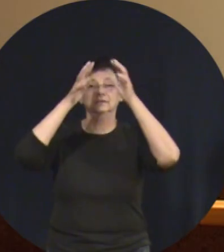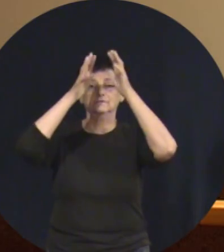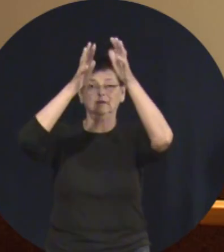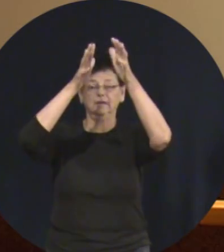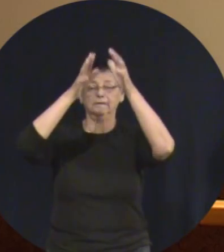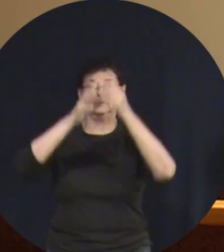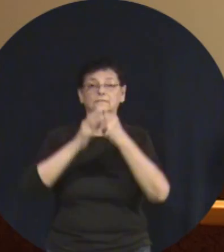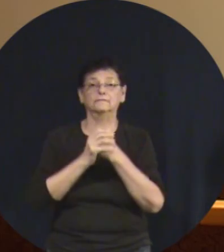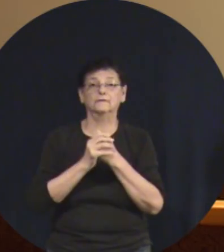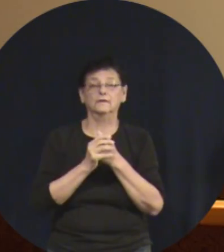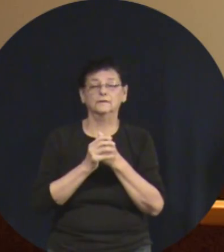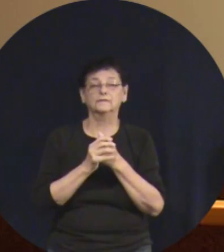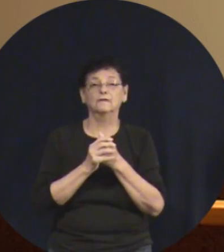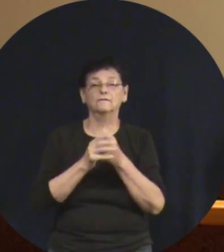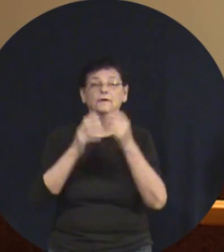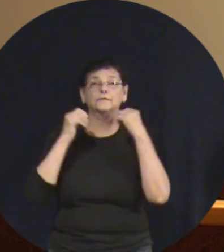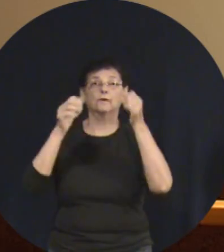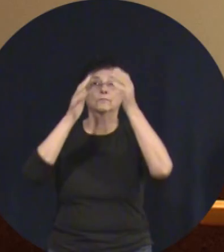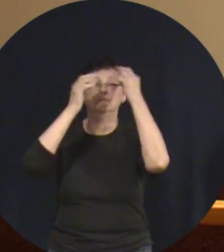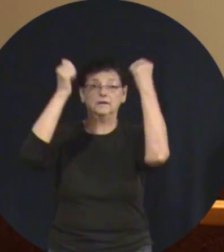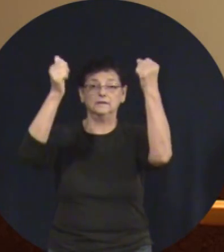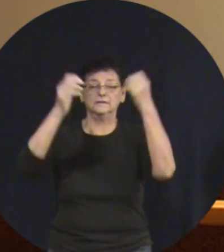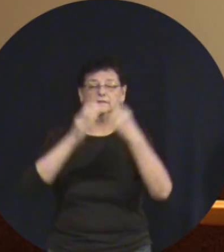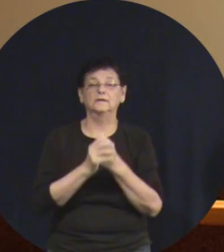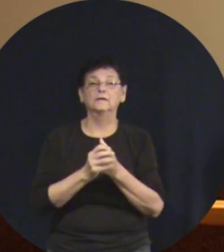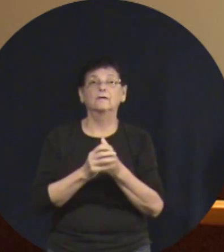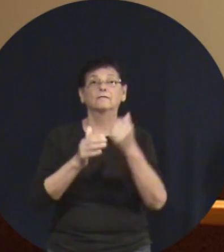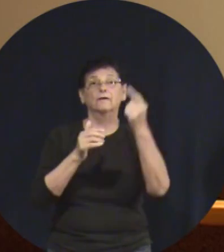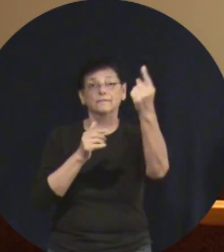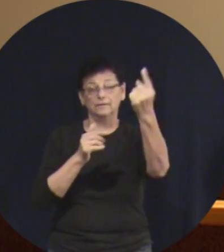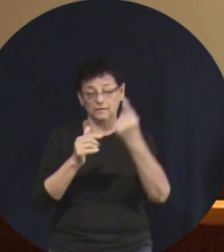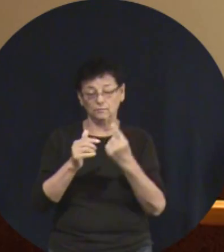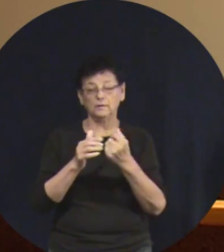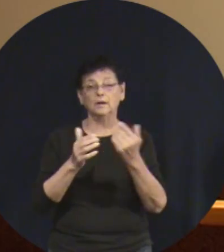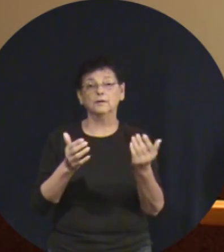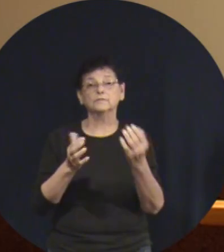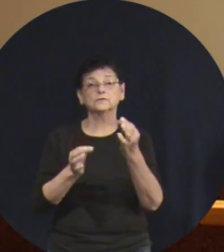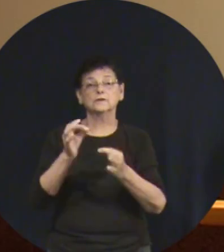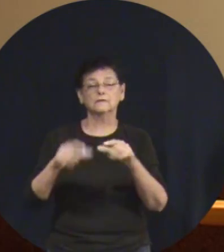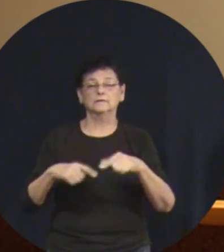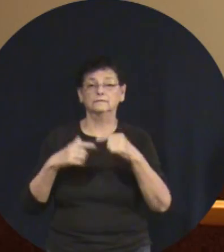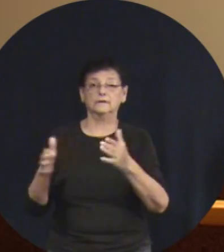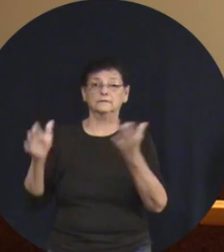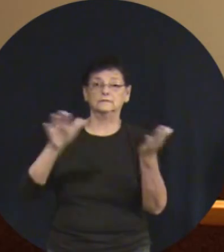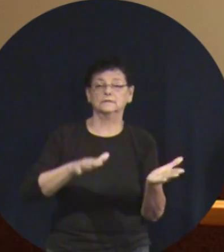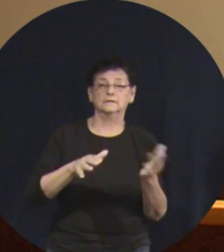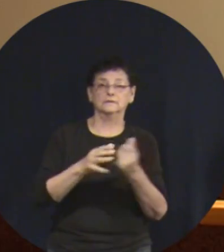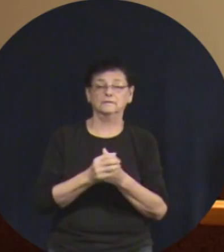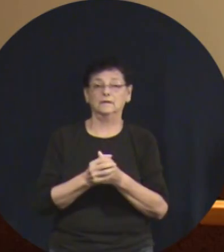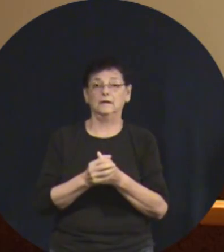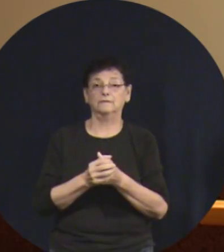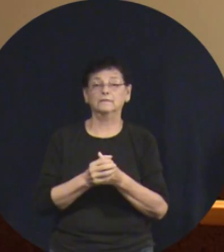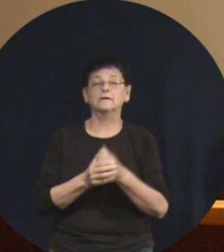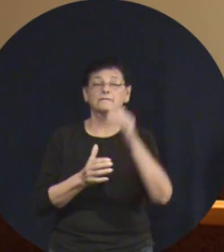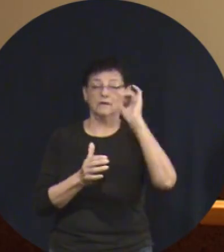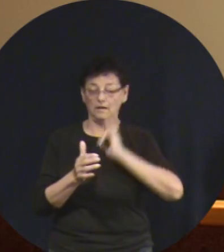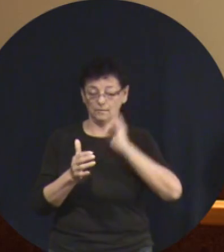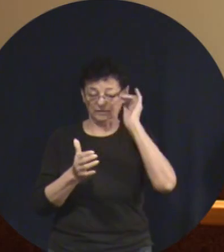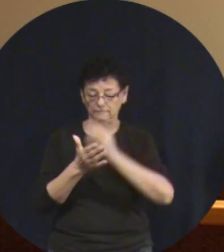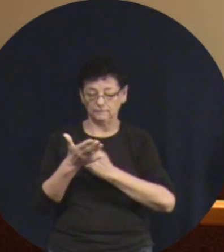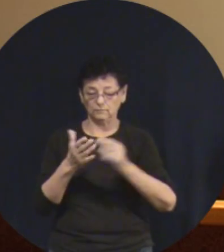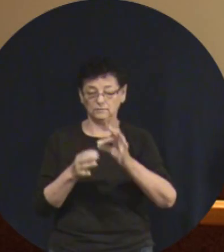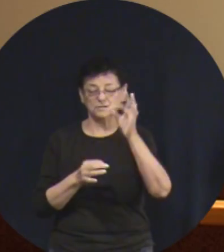is seated at the right hand of God the Father Almighty. From there He will come to judge the living and the dead. I